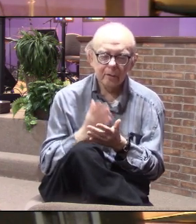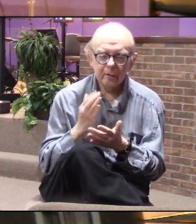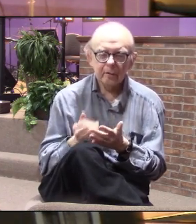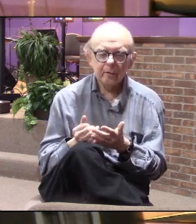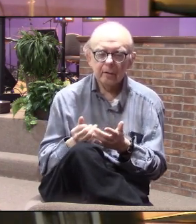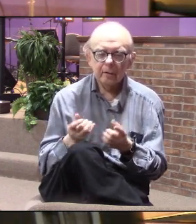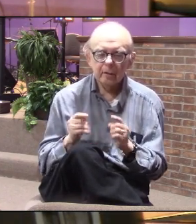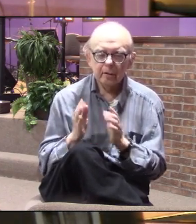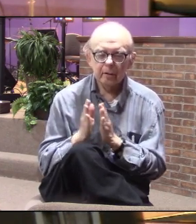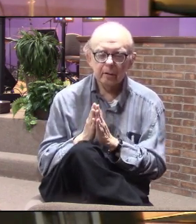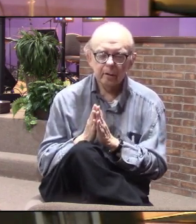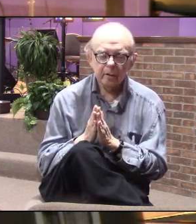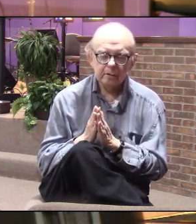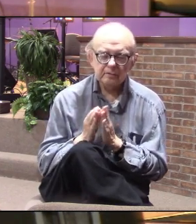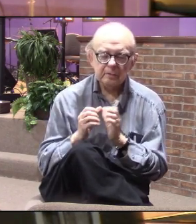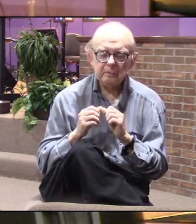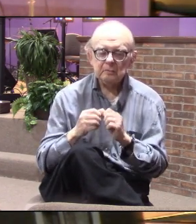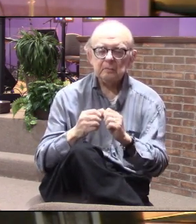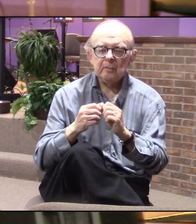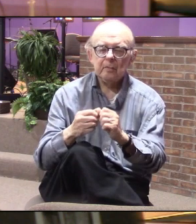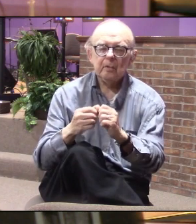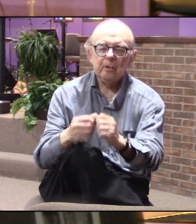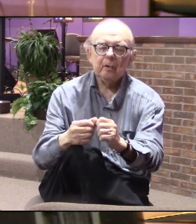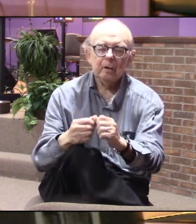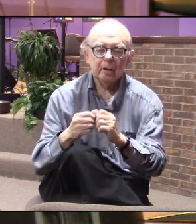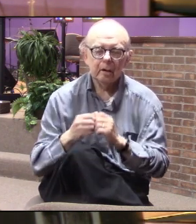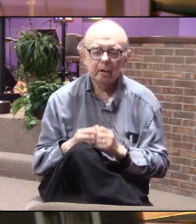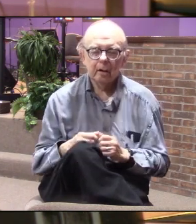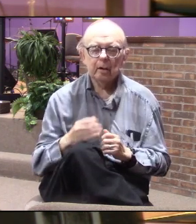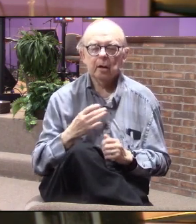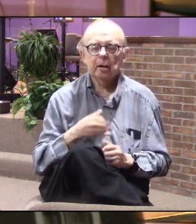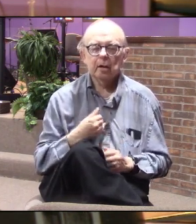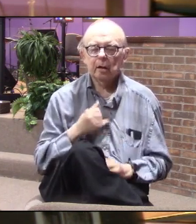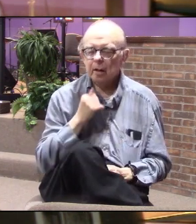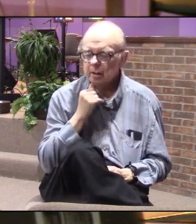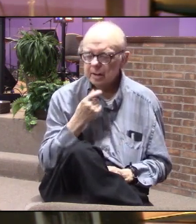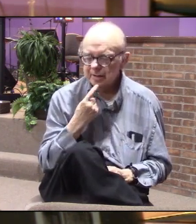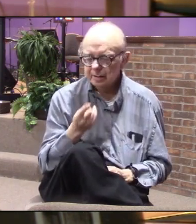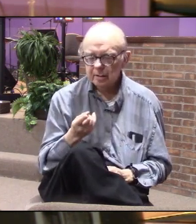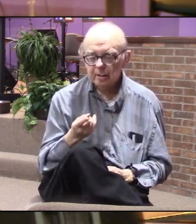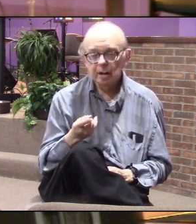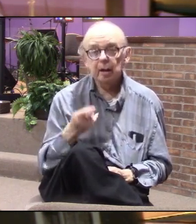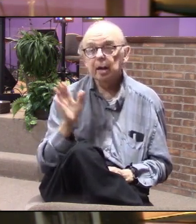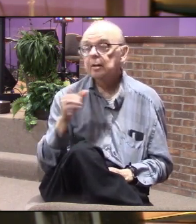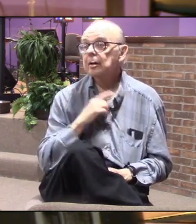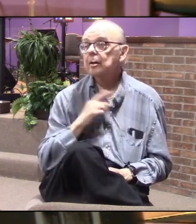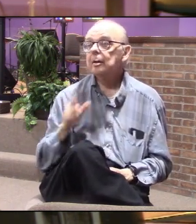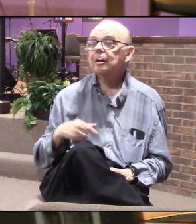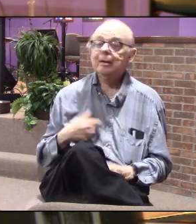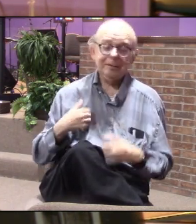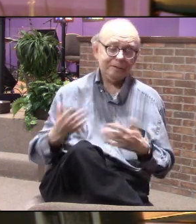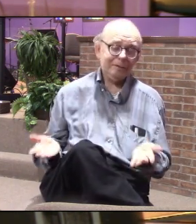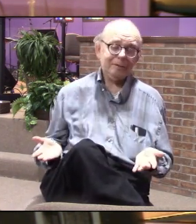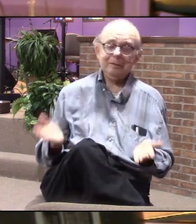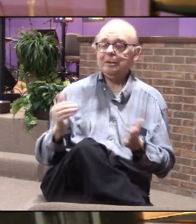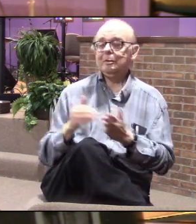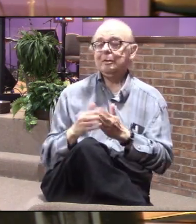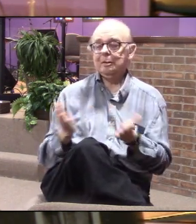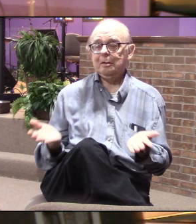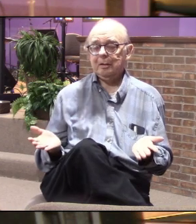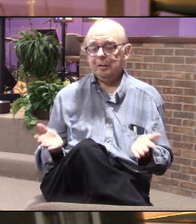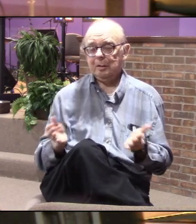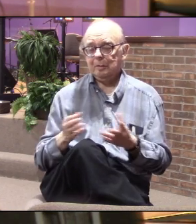Because when you pray incessantly, Jonah didn't just say, hey, Lord, here I am in the middle of